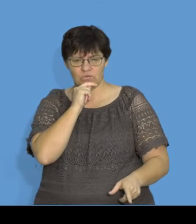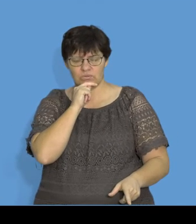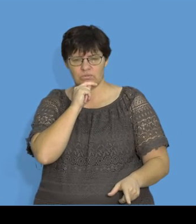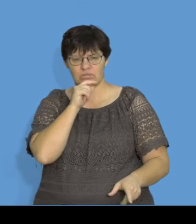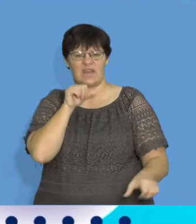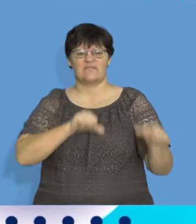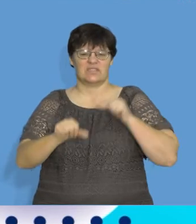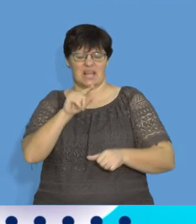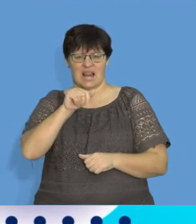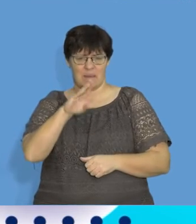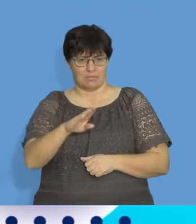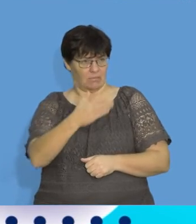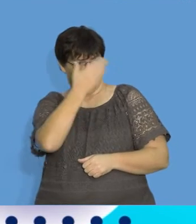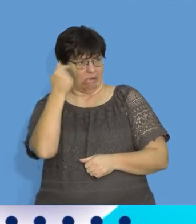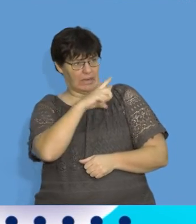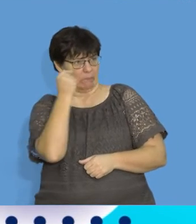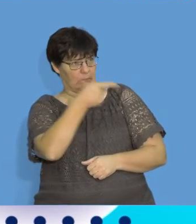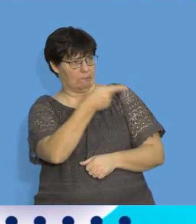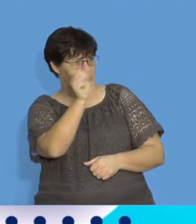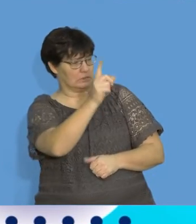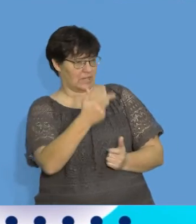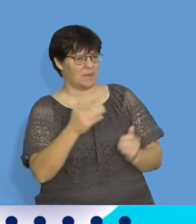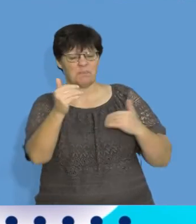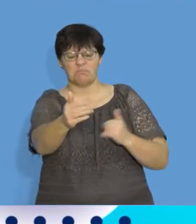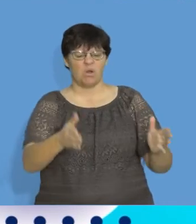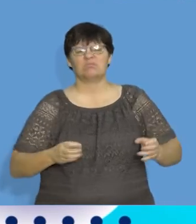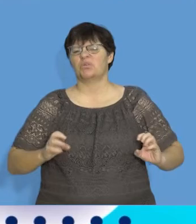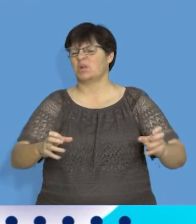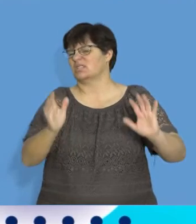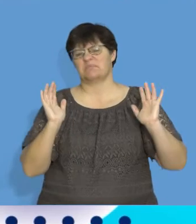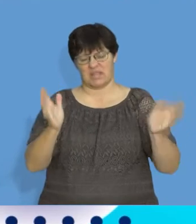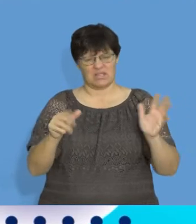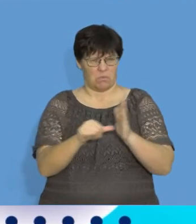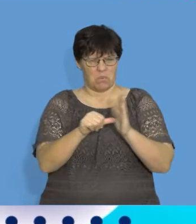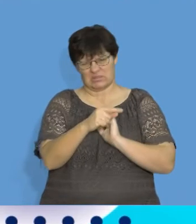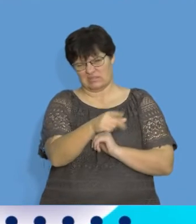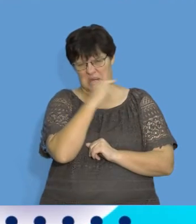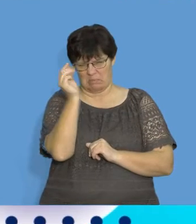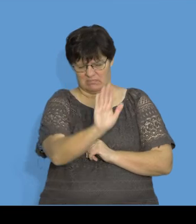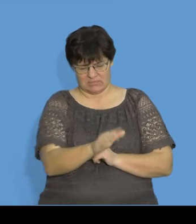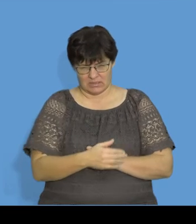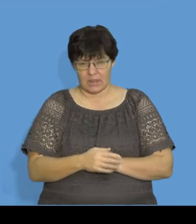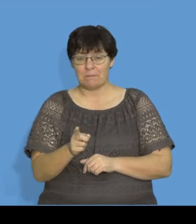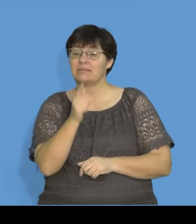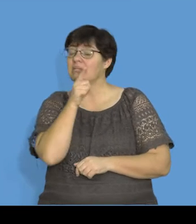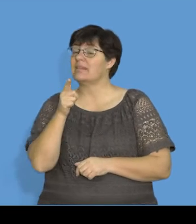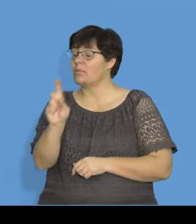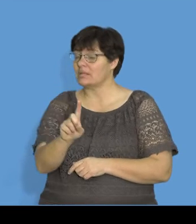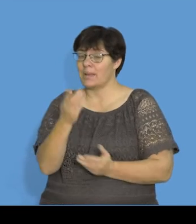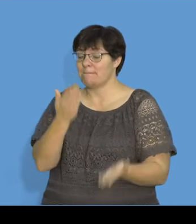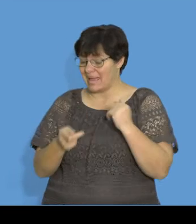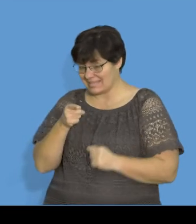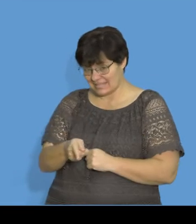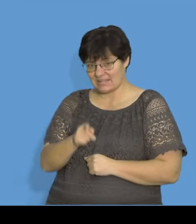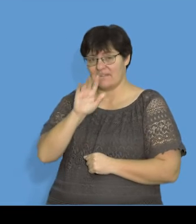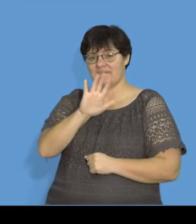physics lab. Don't stress if you don't know what it is, okay? That's not important. What's important is that they tell you it has